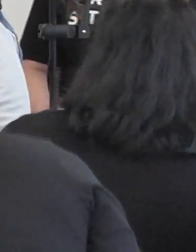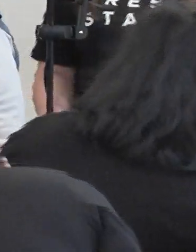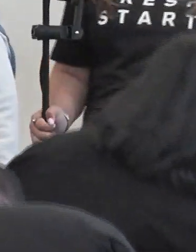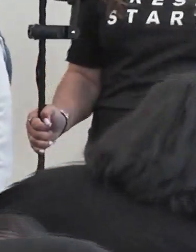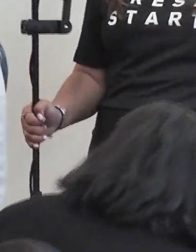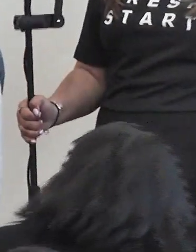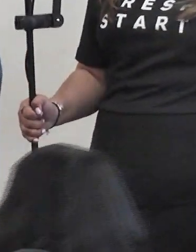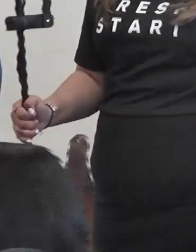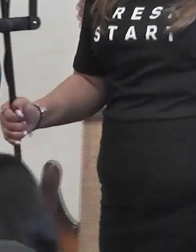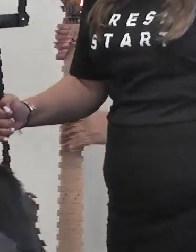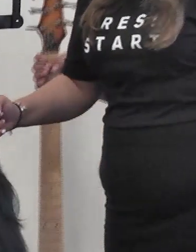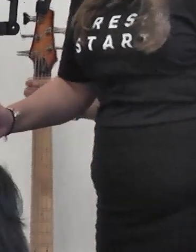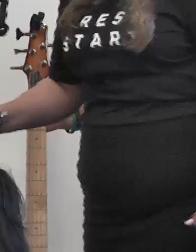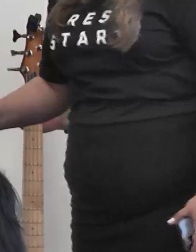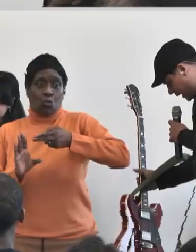If you just joined us,